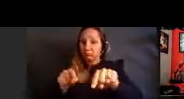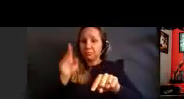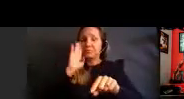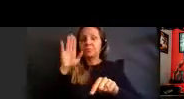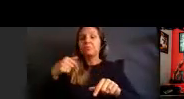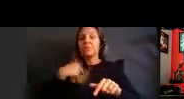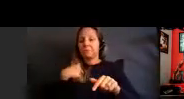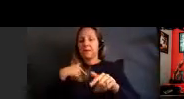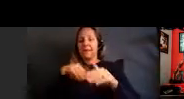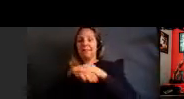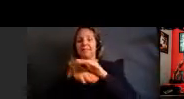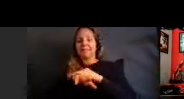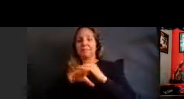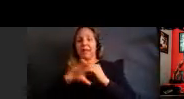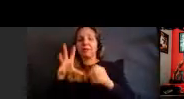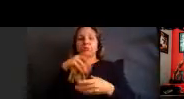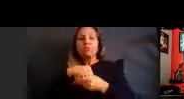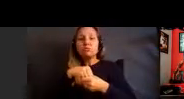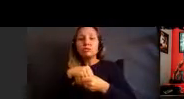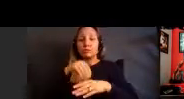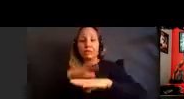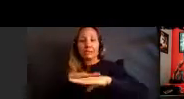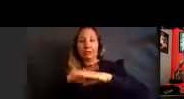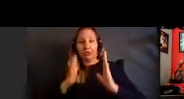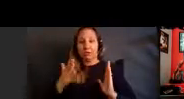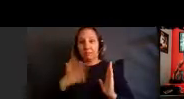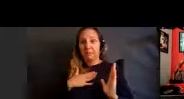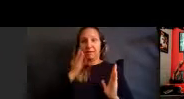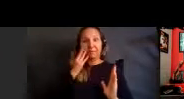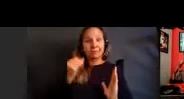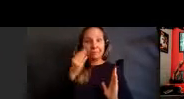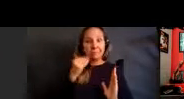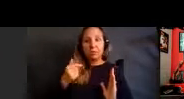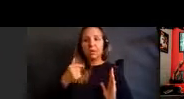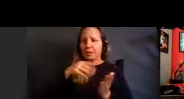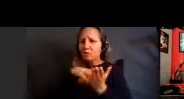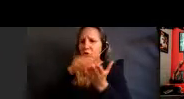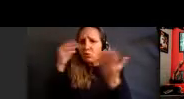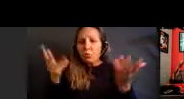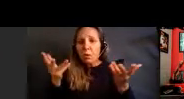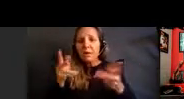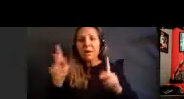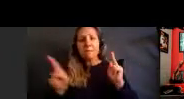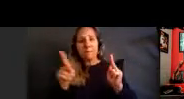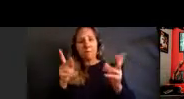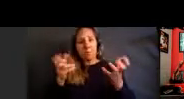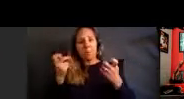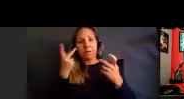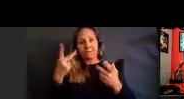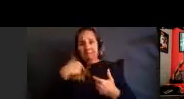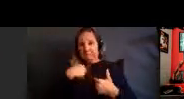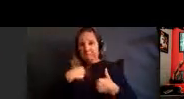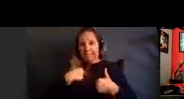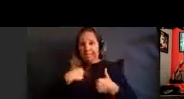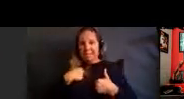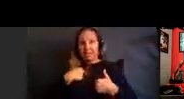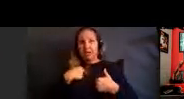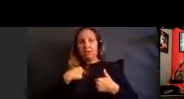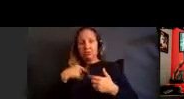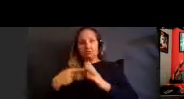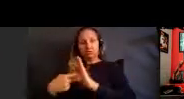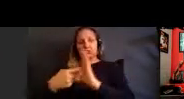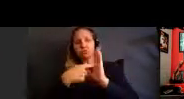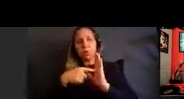and inclusion consultant, I can tell you that I've really learned that people want to see themselves reflected in the places they live,